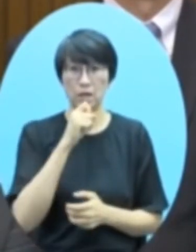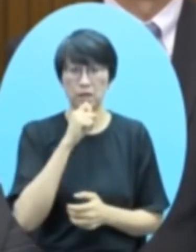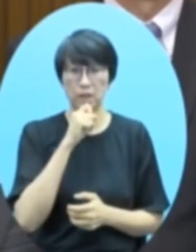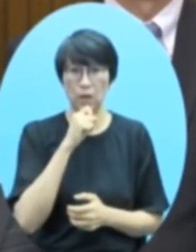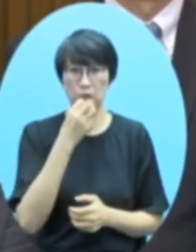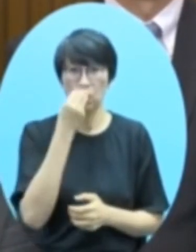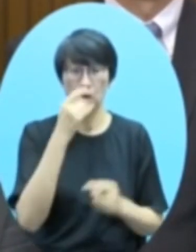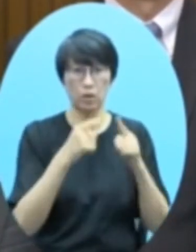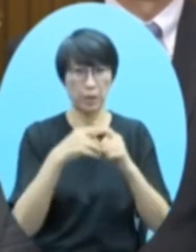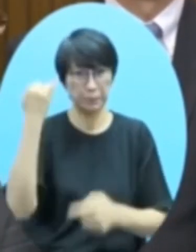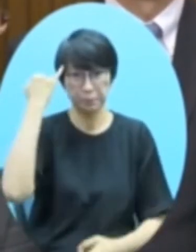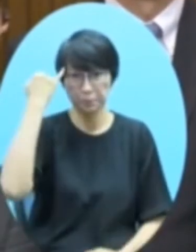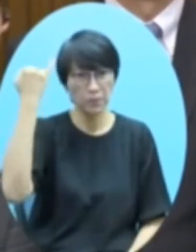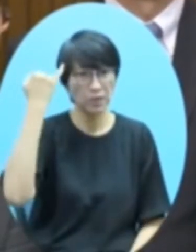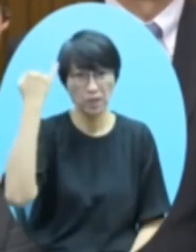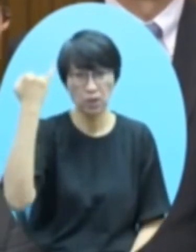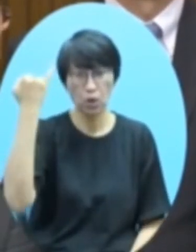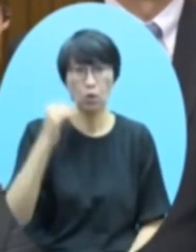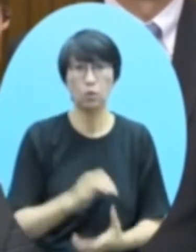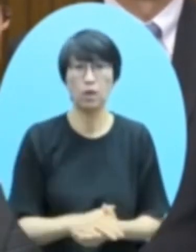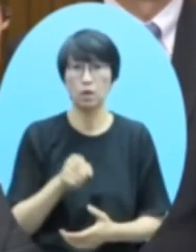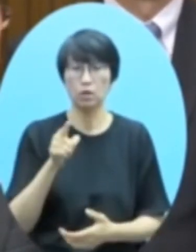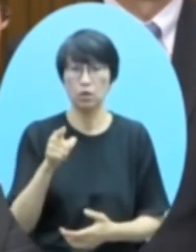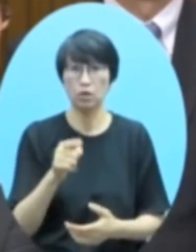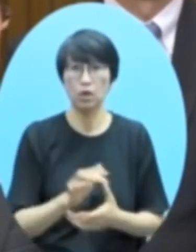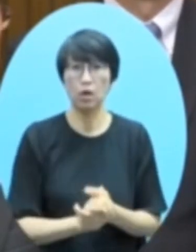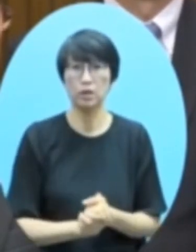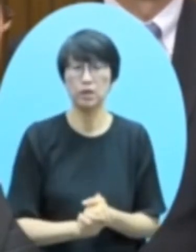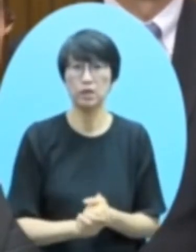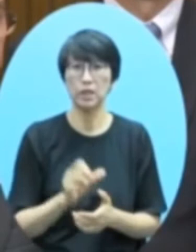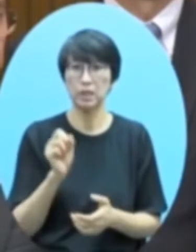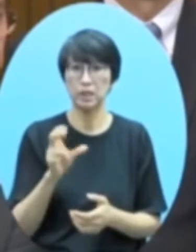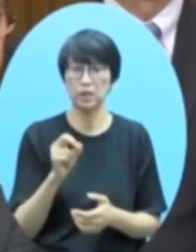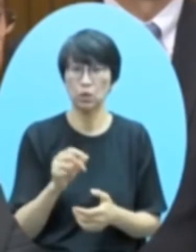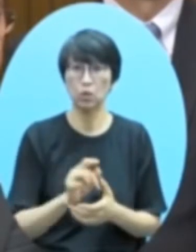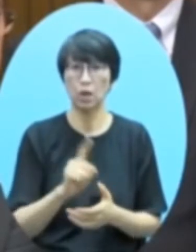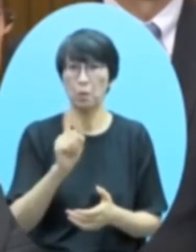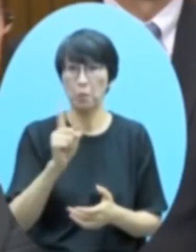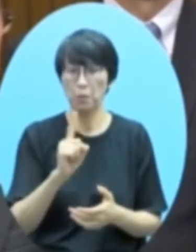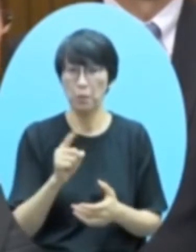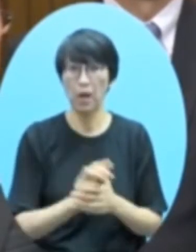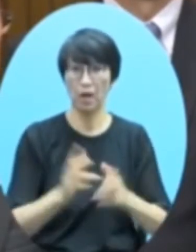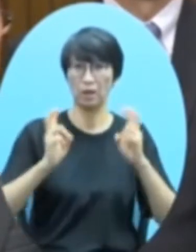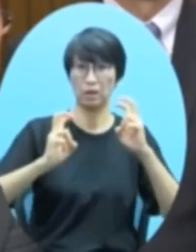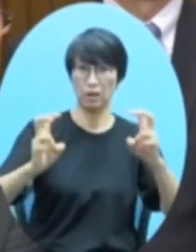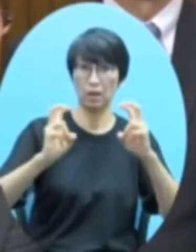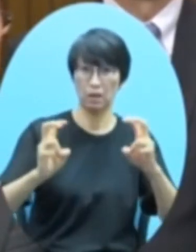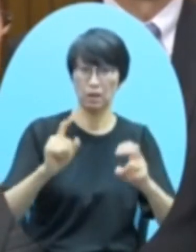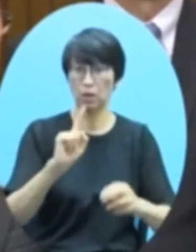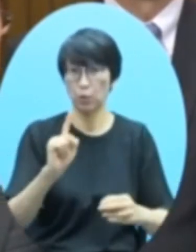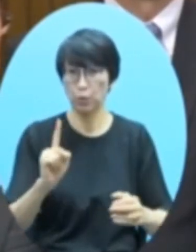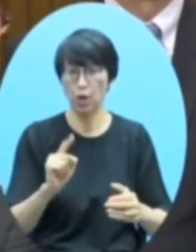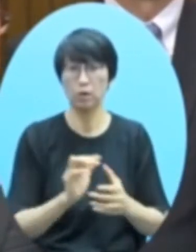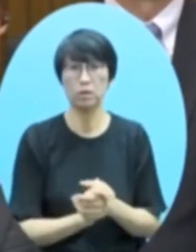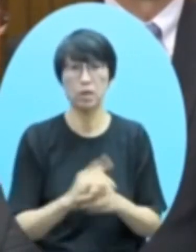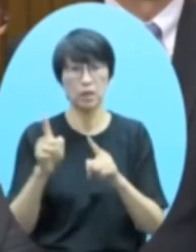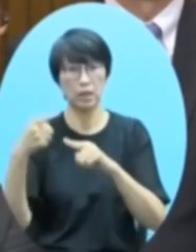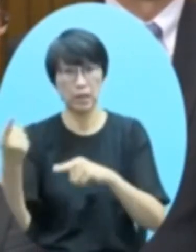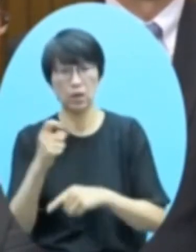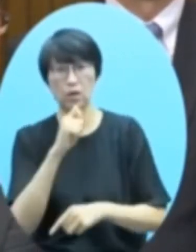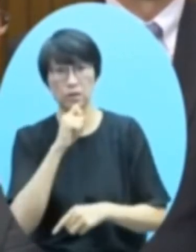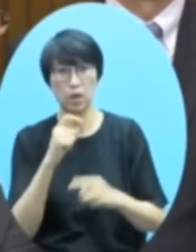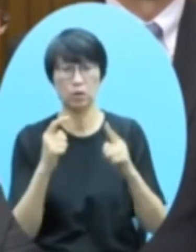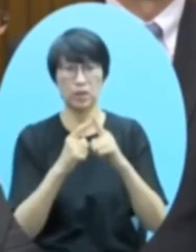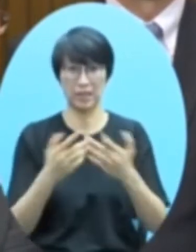Some of them do not know whether they could still take some forms of public transport, while others